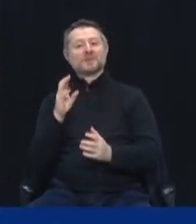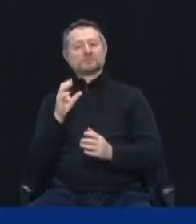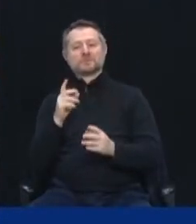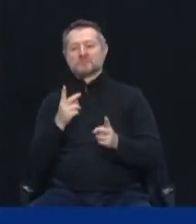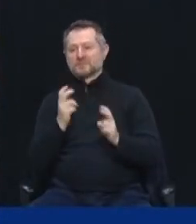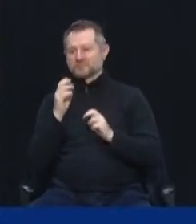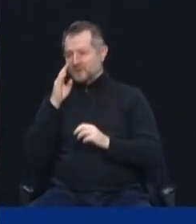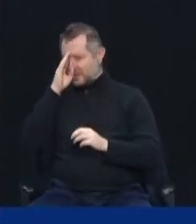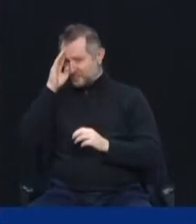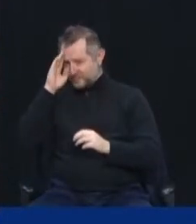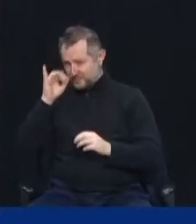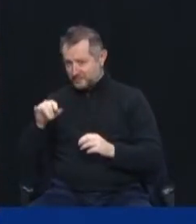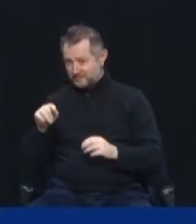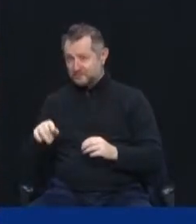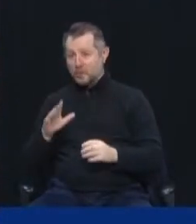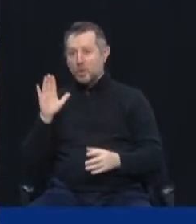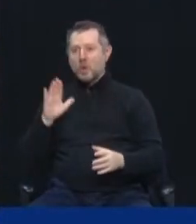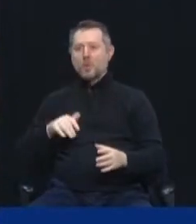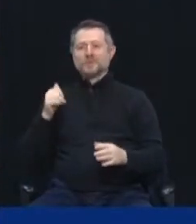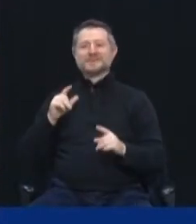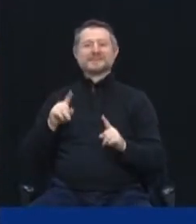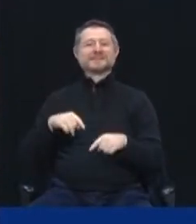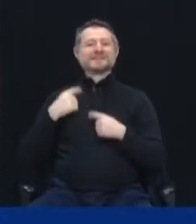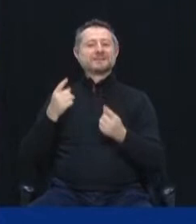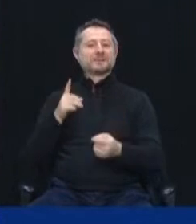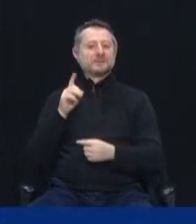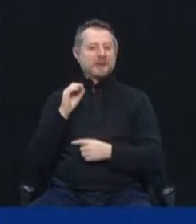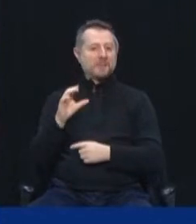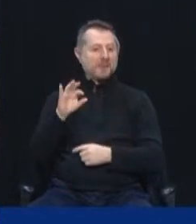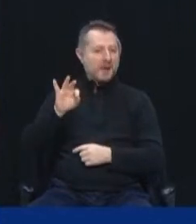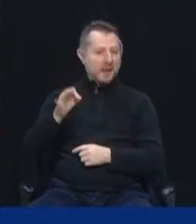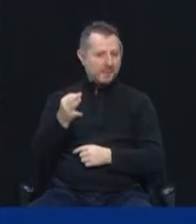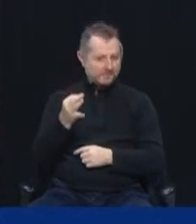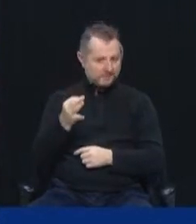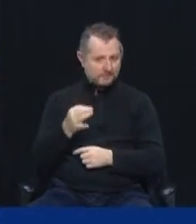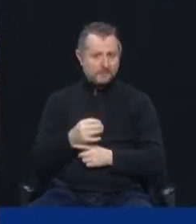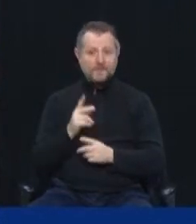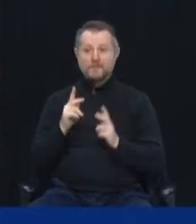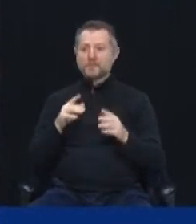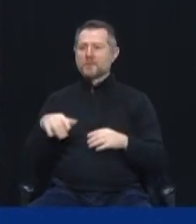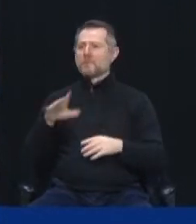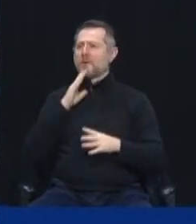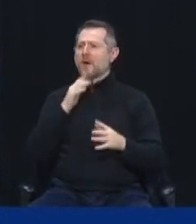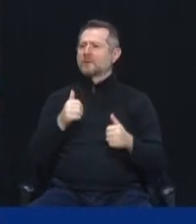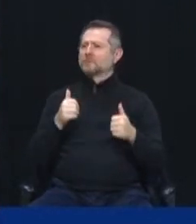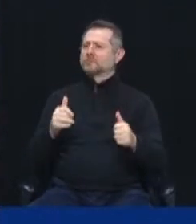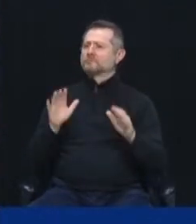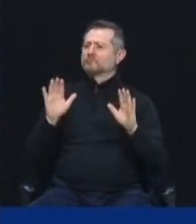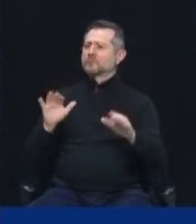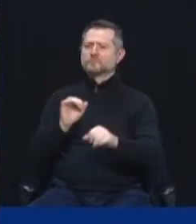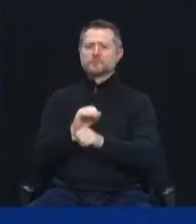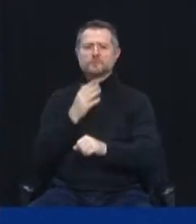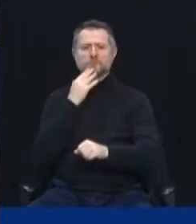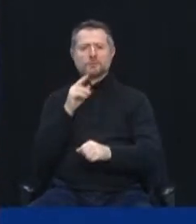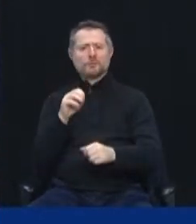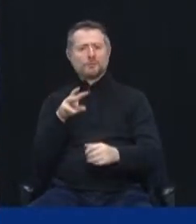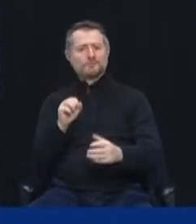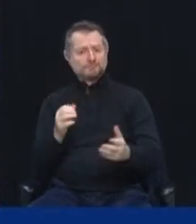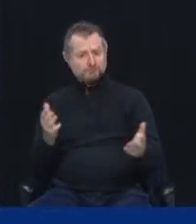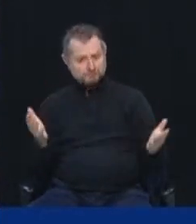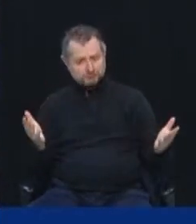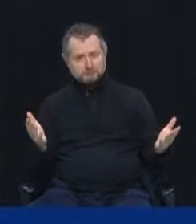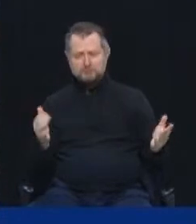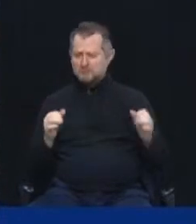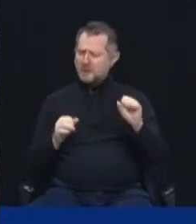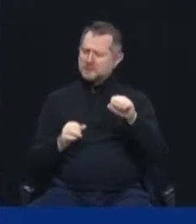since December 9th. So people hear that and they say, great news, great news, great news. Yes,